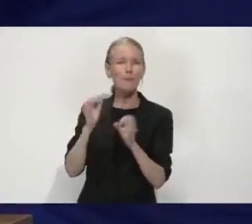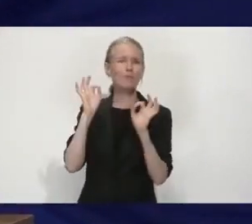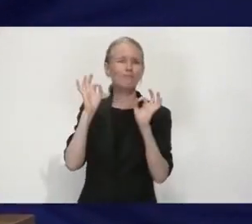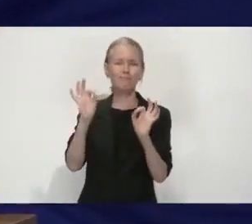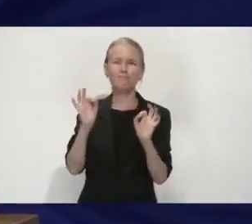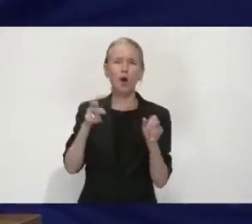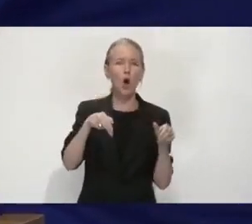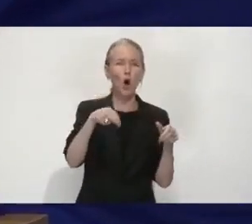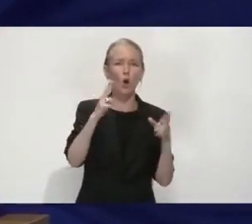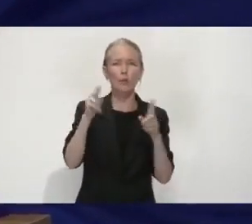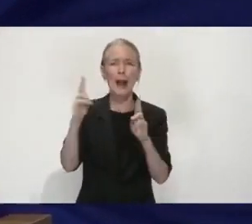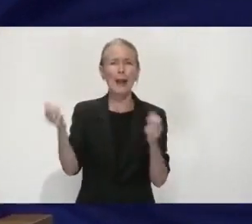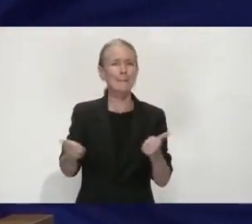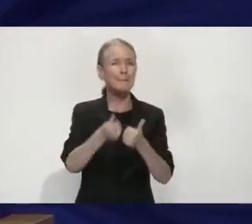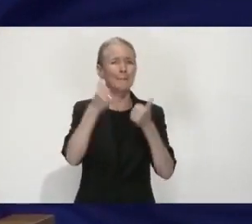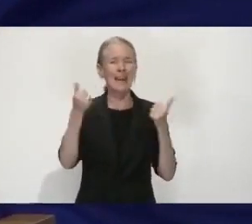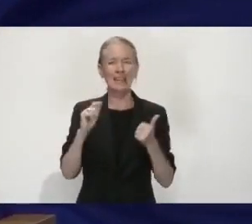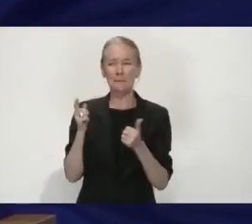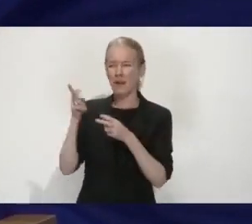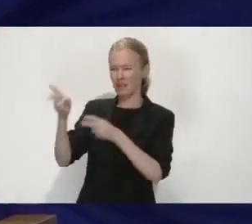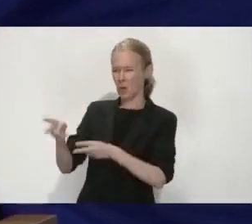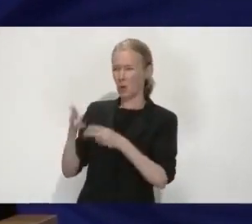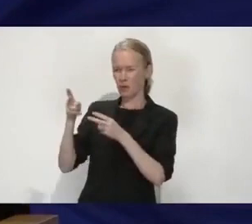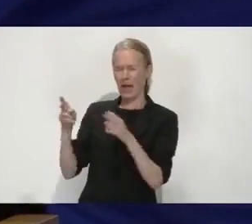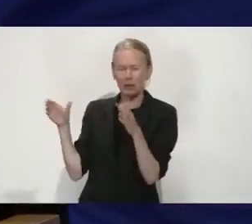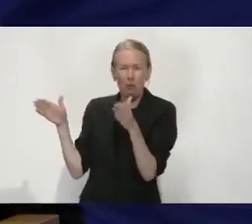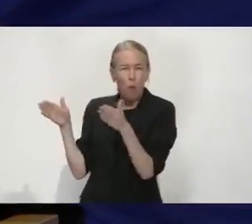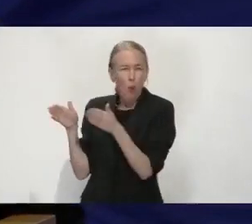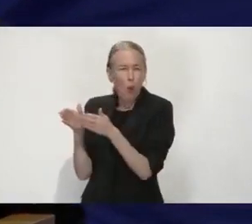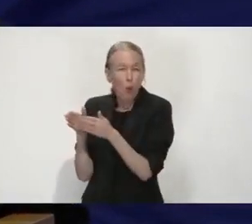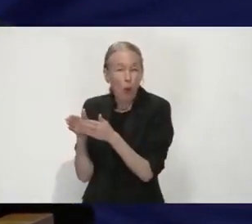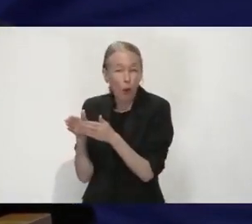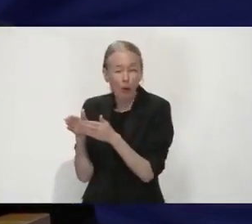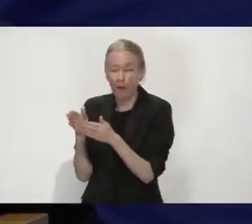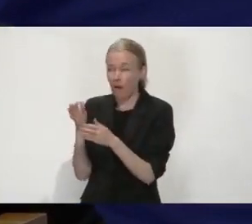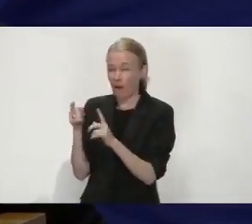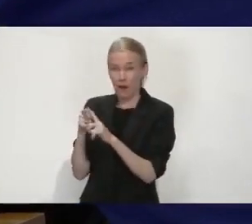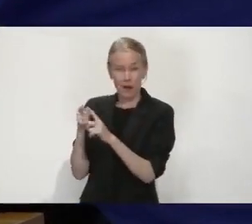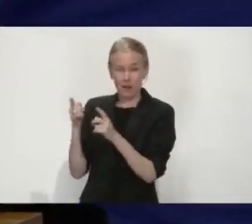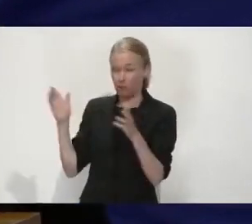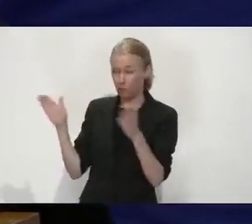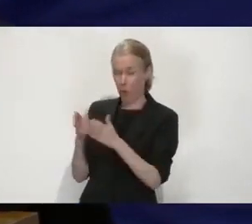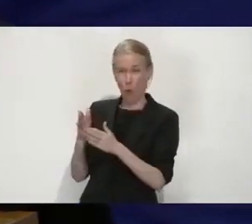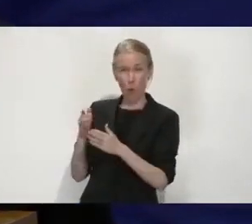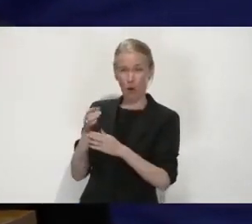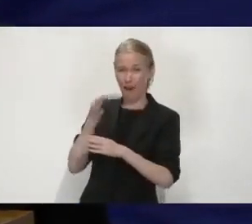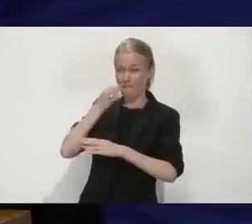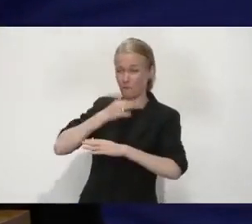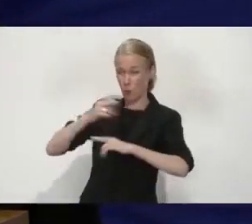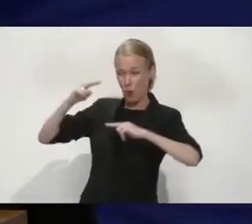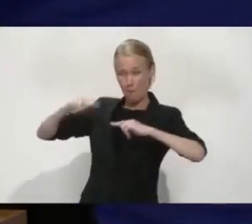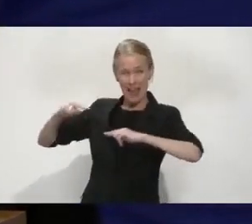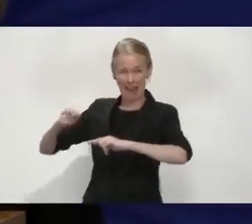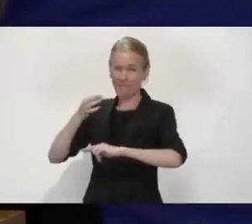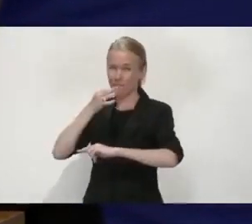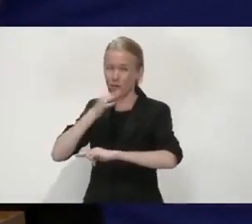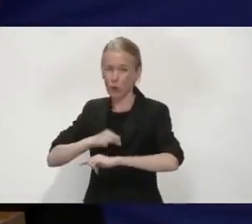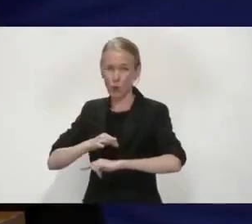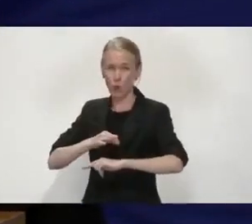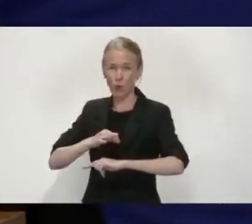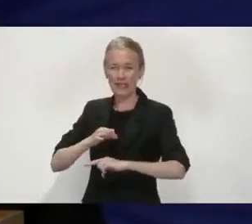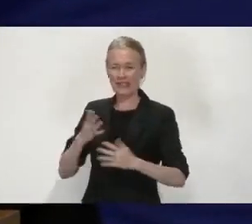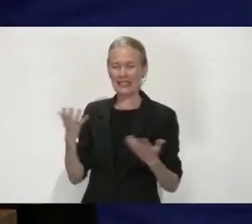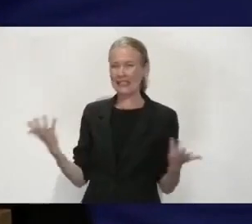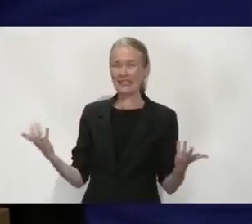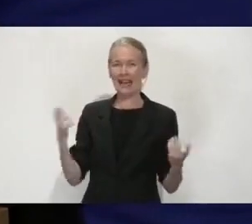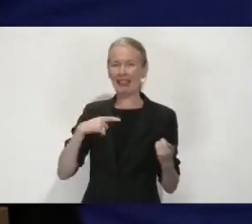with 40 beds or so, a handful of beds in it. But also, so